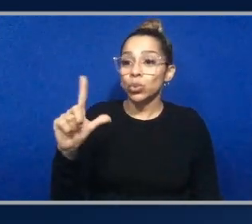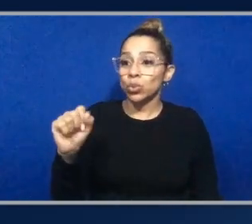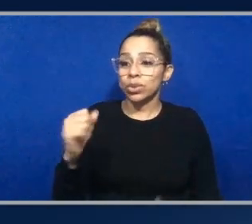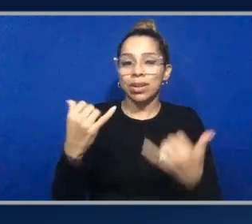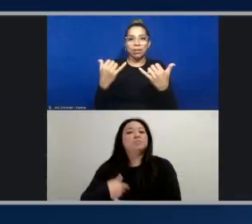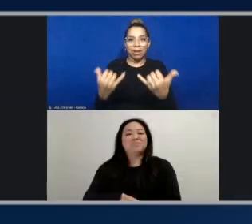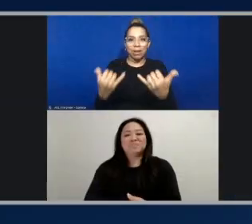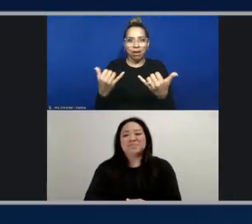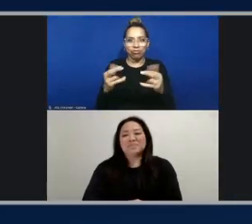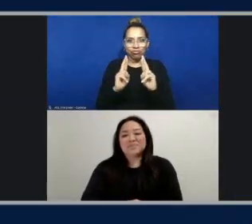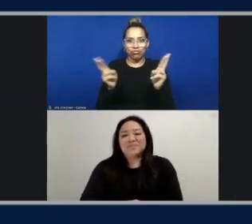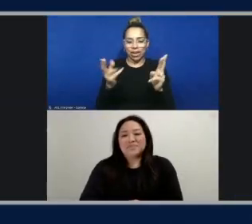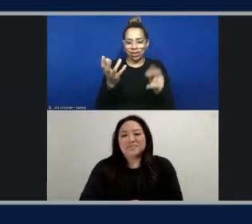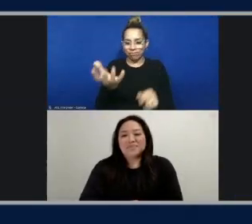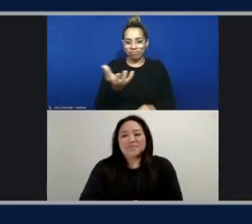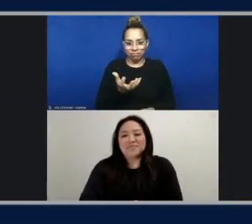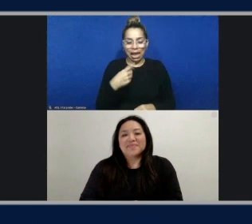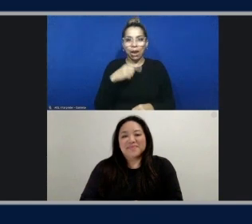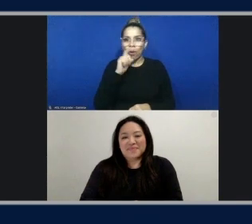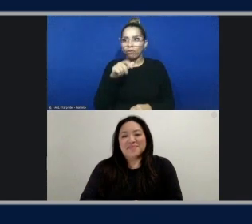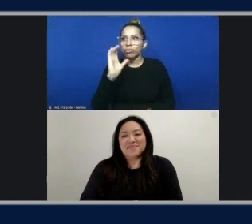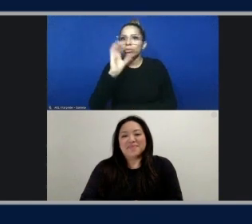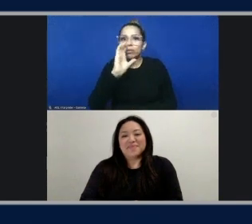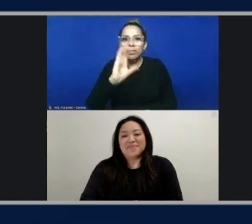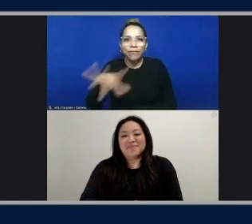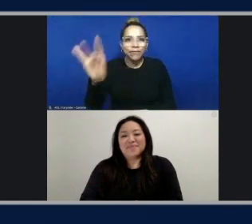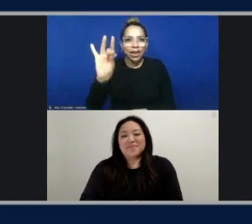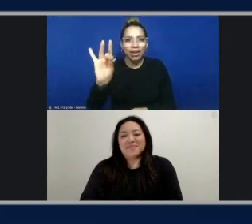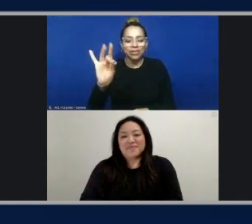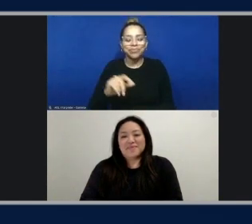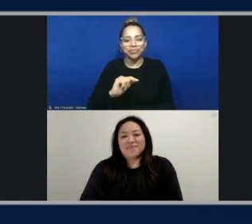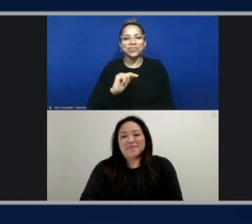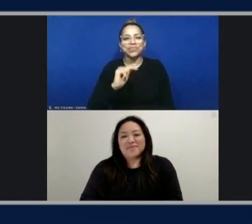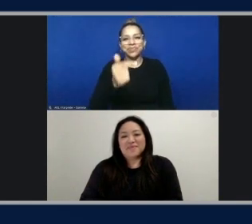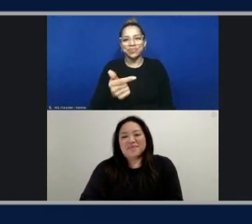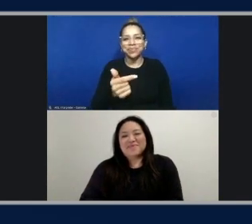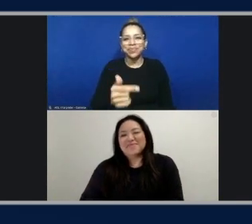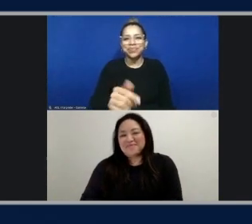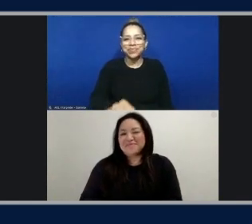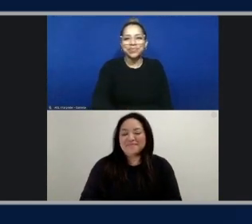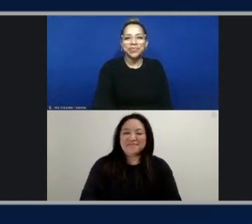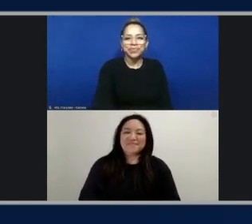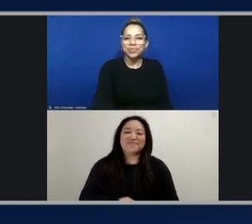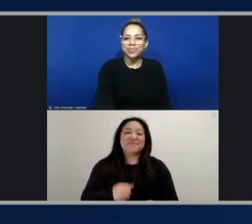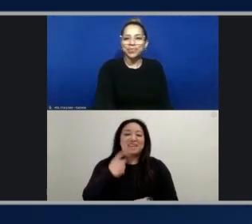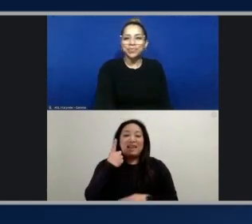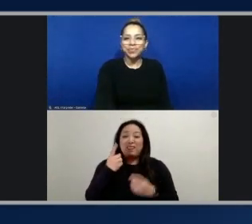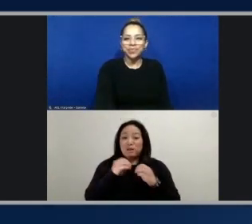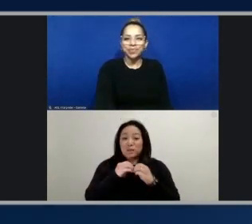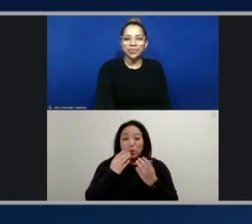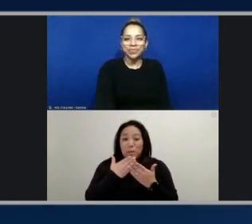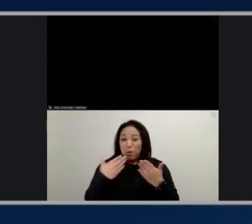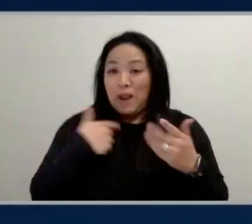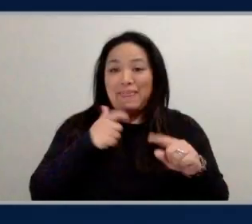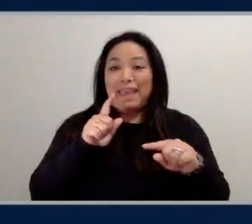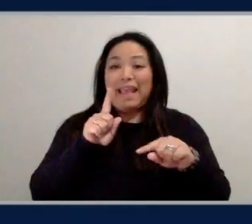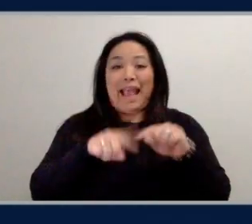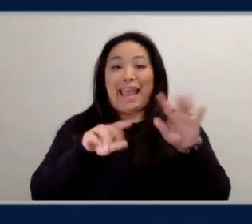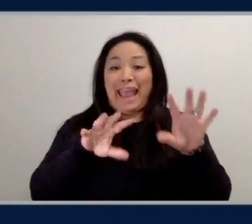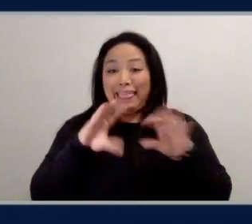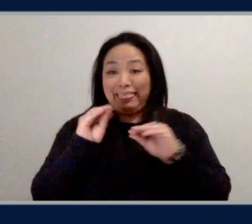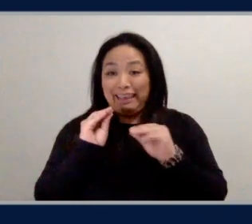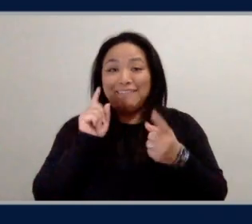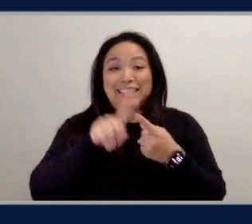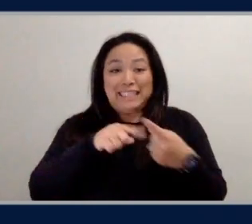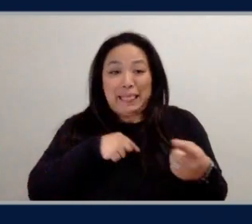right? Yeah. So, there's one more thing. I'm sorry, I can't leave without mentioning this. This is my favorite thing about